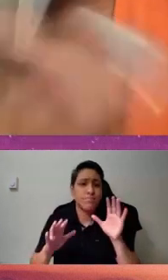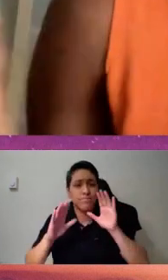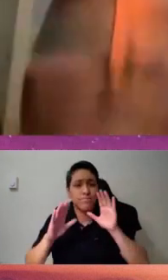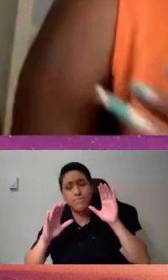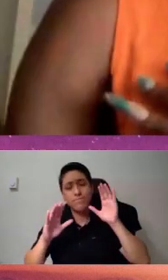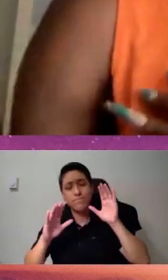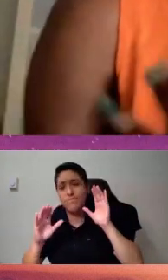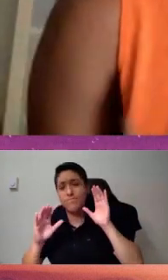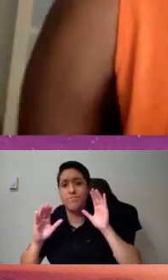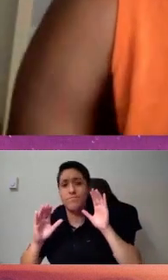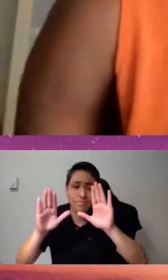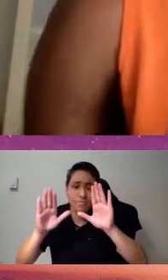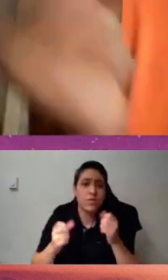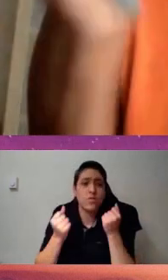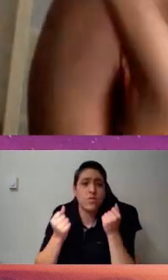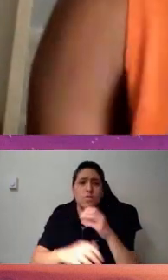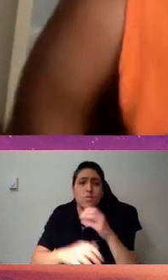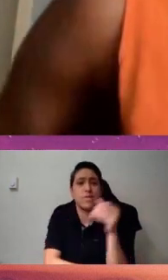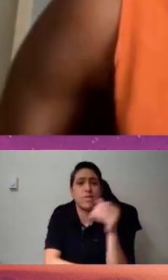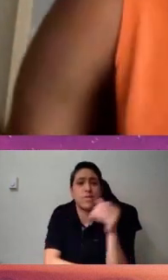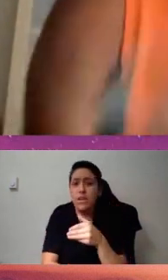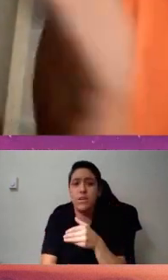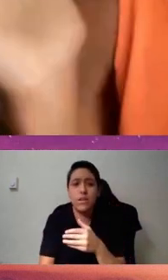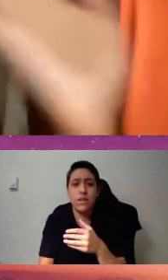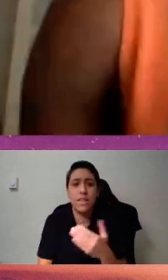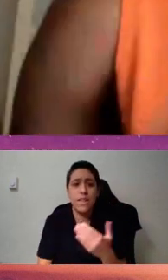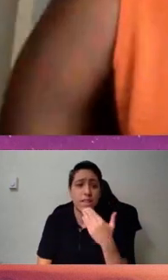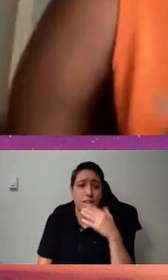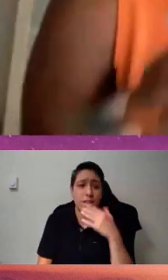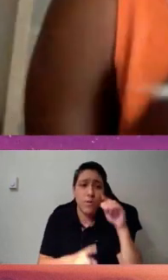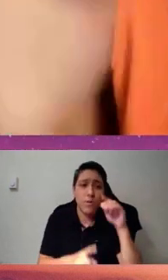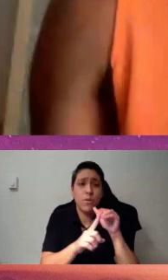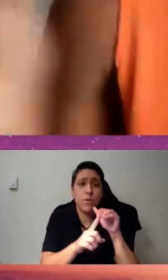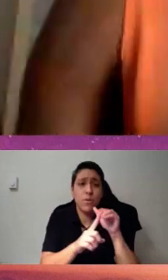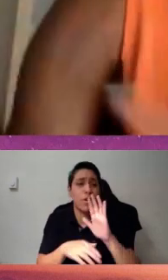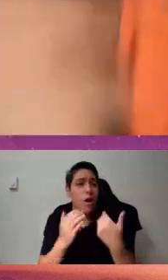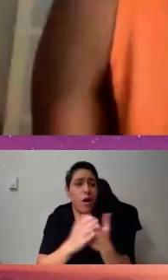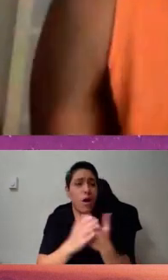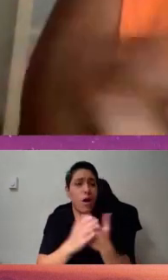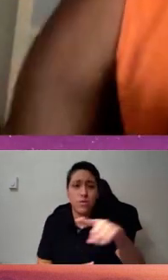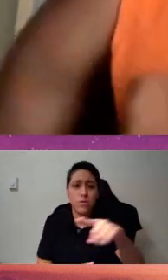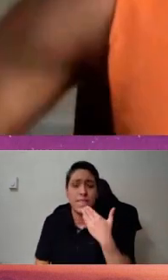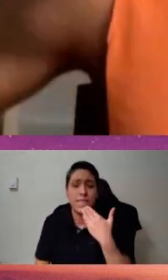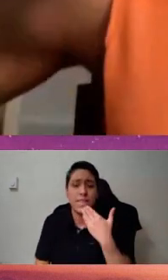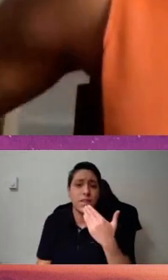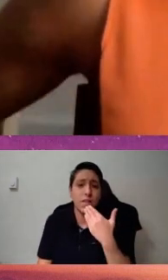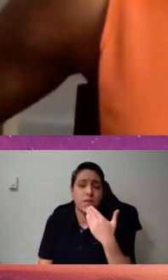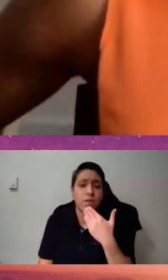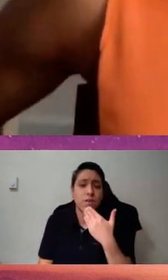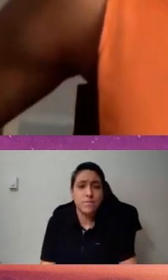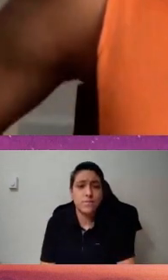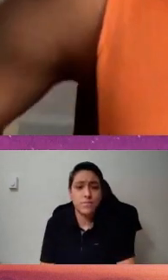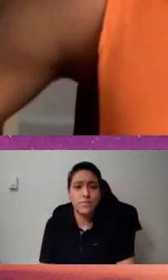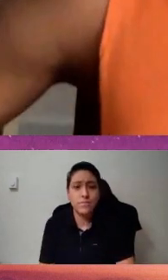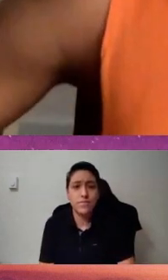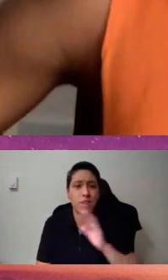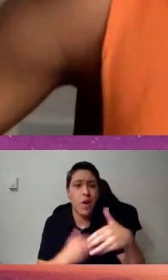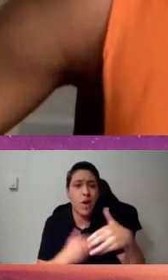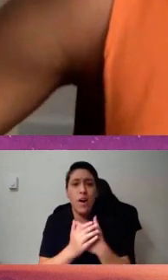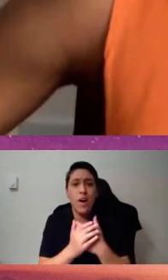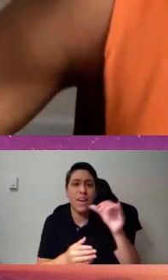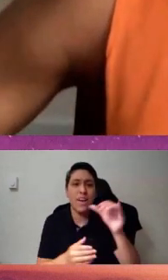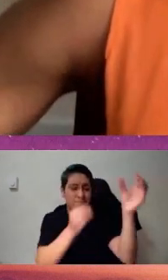powerful. And just thank you. Thank you for the reminder. All of you, thank you. Honestly, we've been spitting that knowledge. Oh my